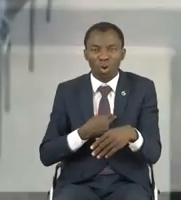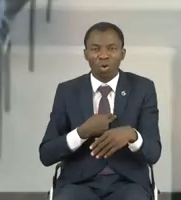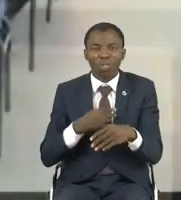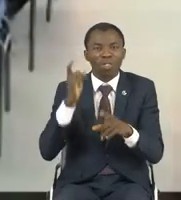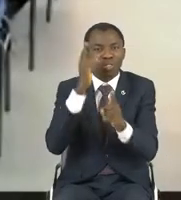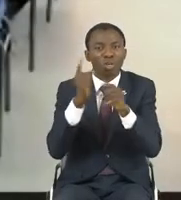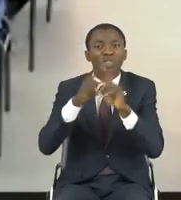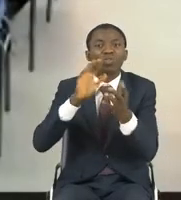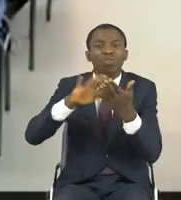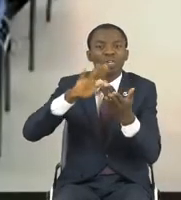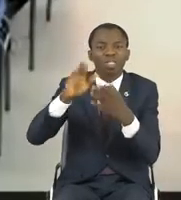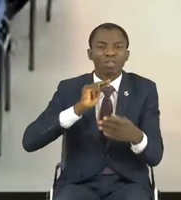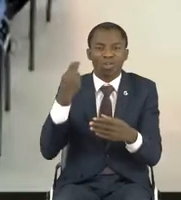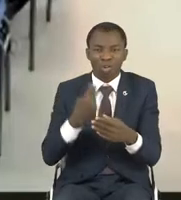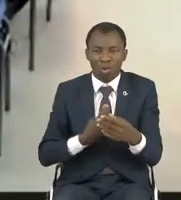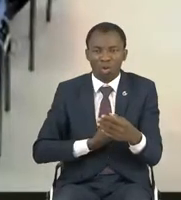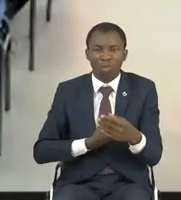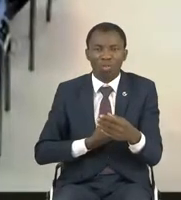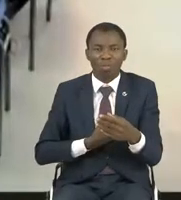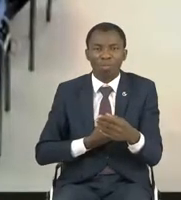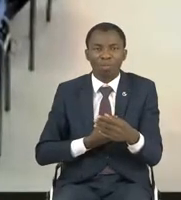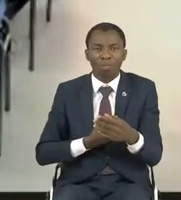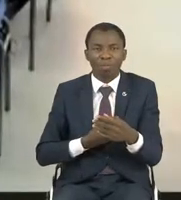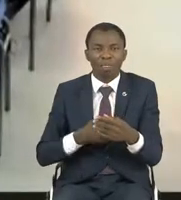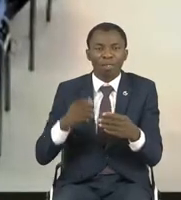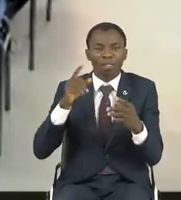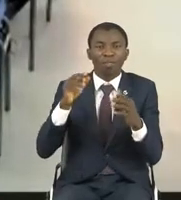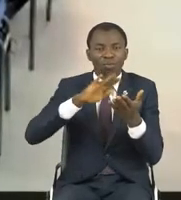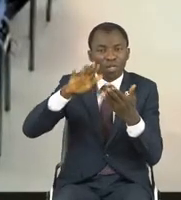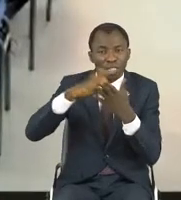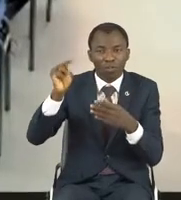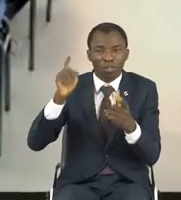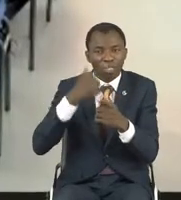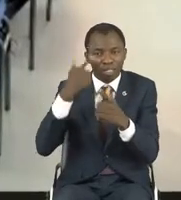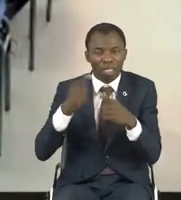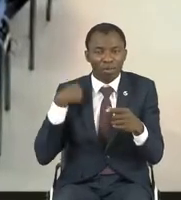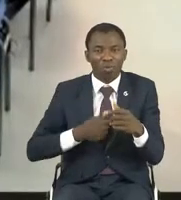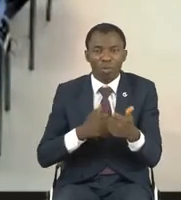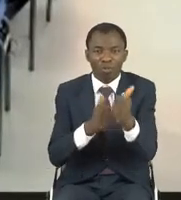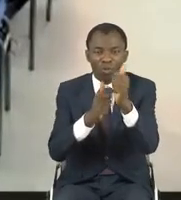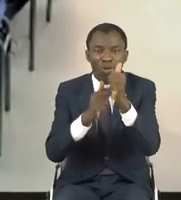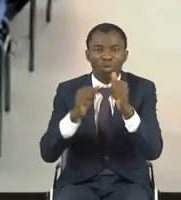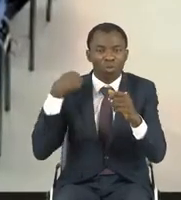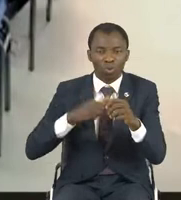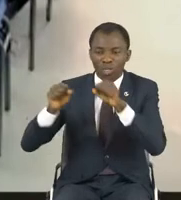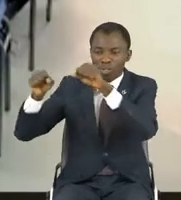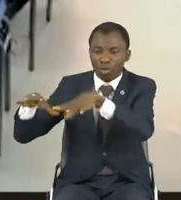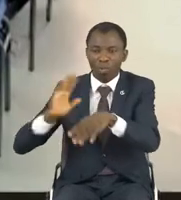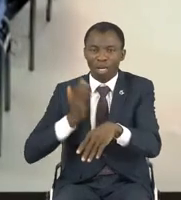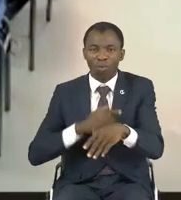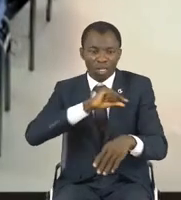us. Forgiven, then you follow. You drop your guilt, you drop